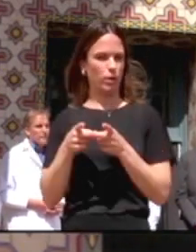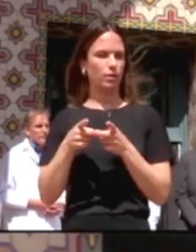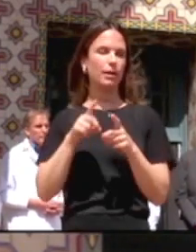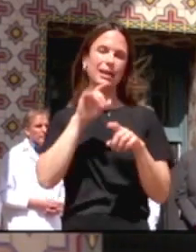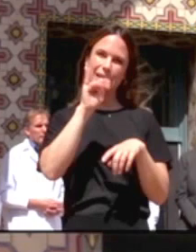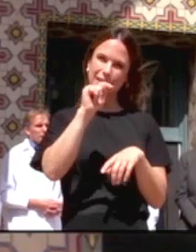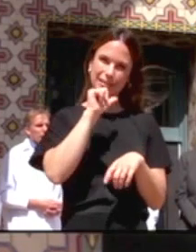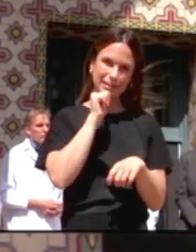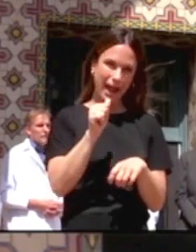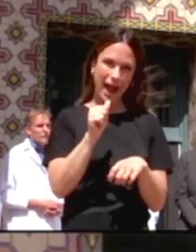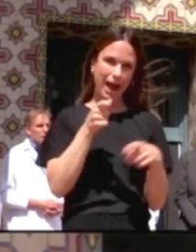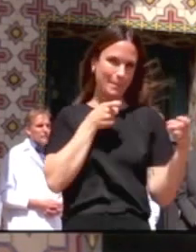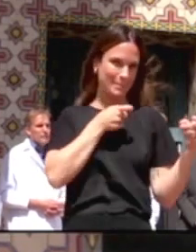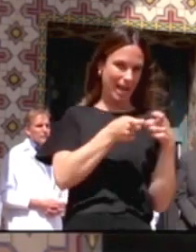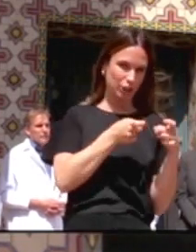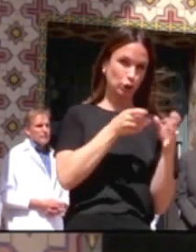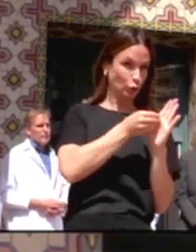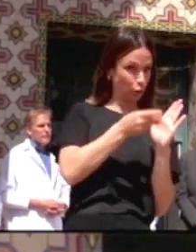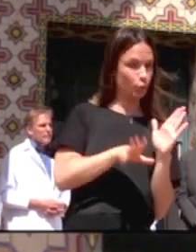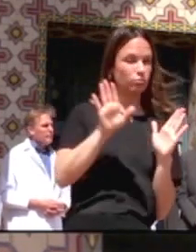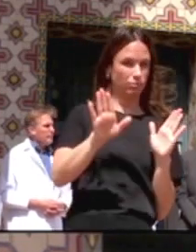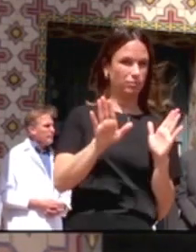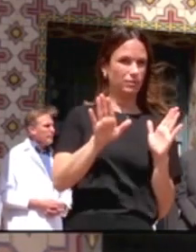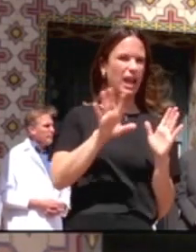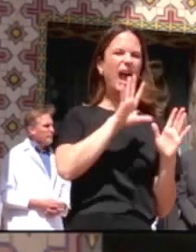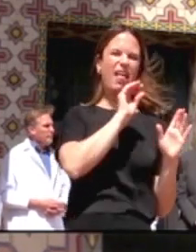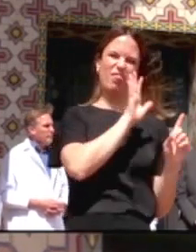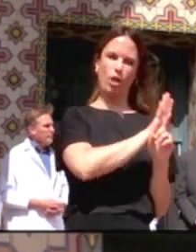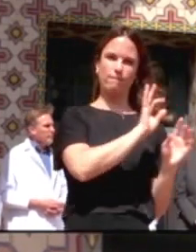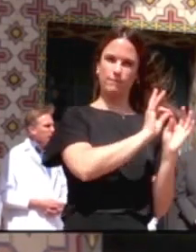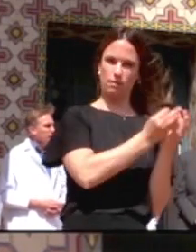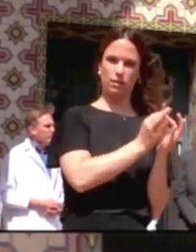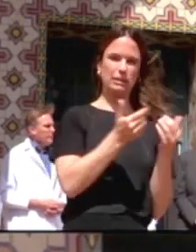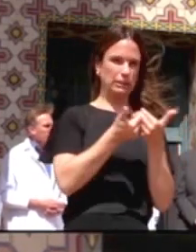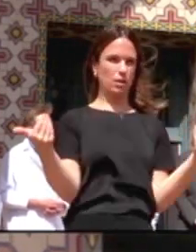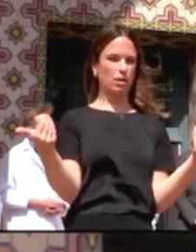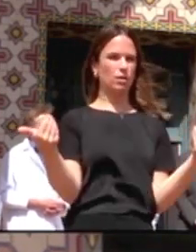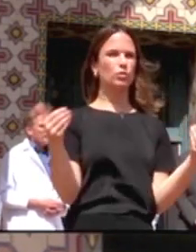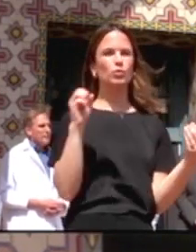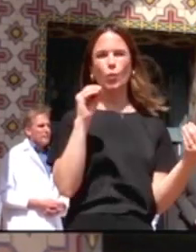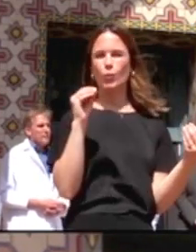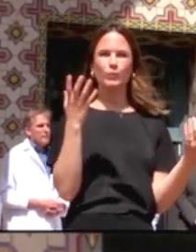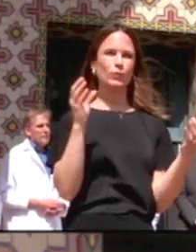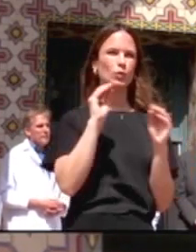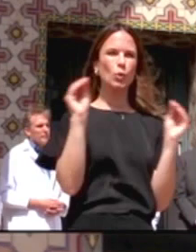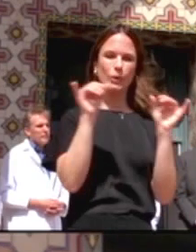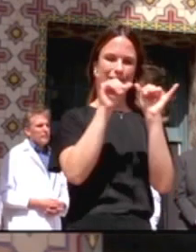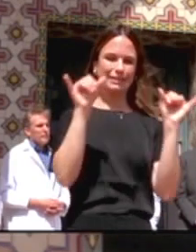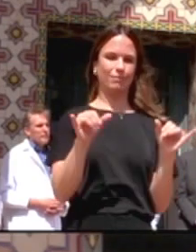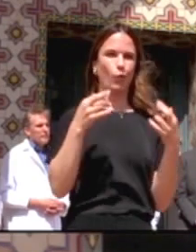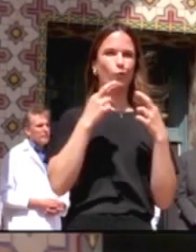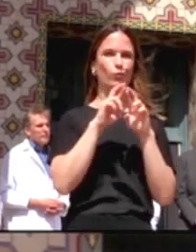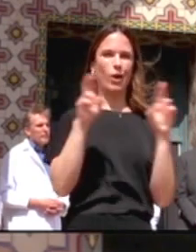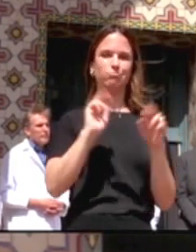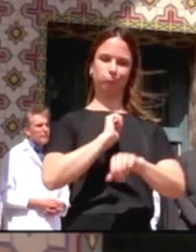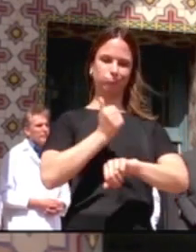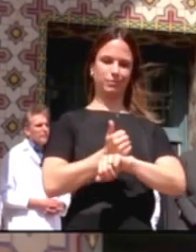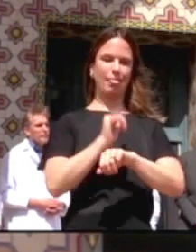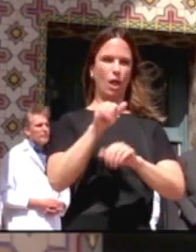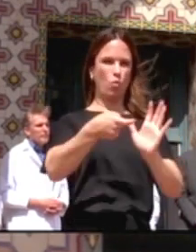however, govern the students and the families. So there isn't anything, there's no system in place